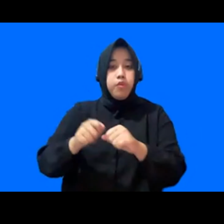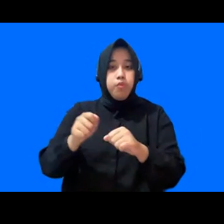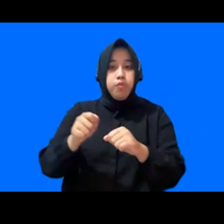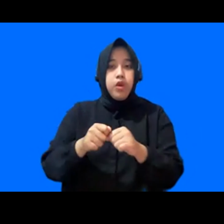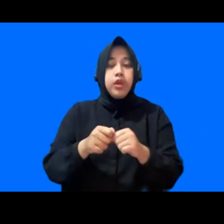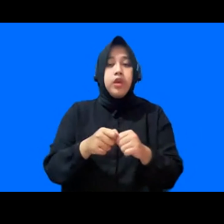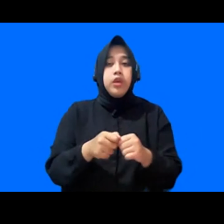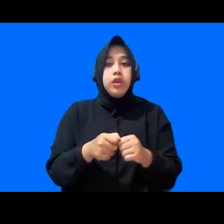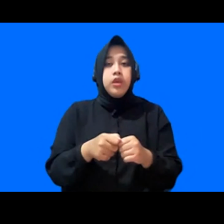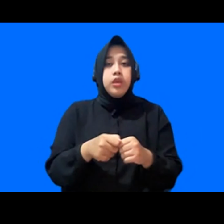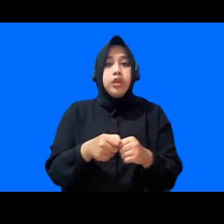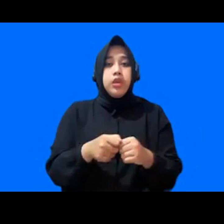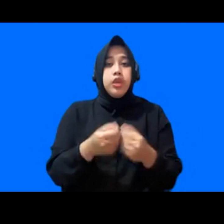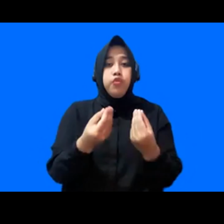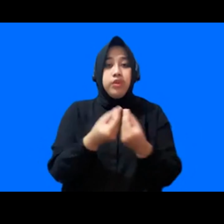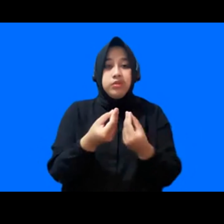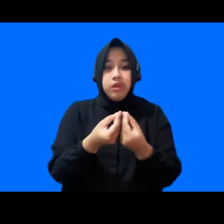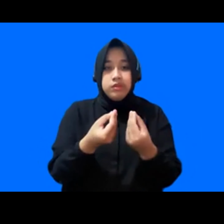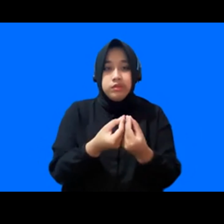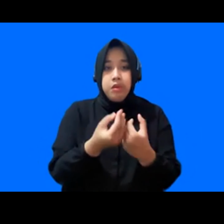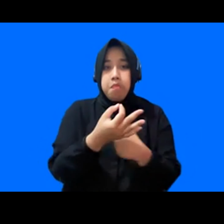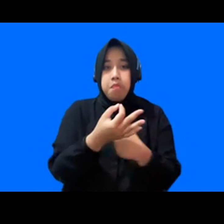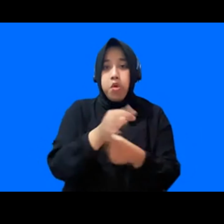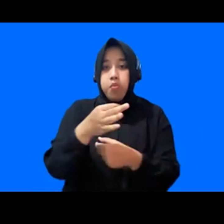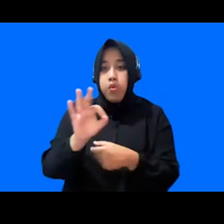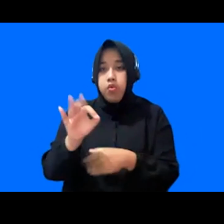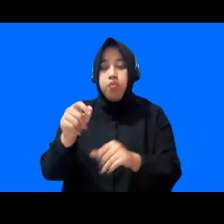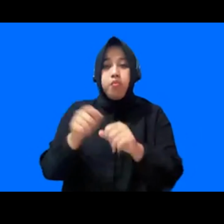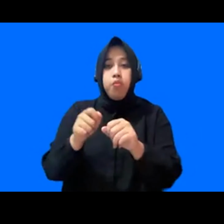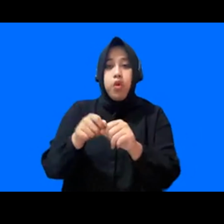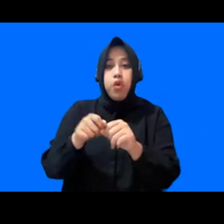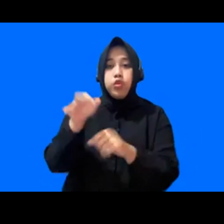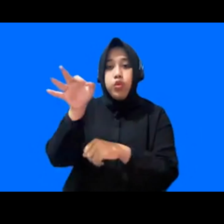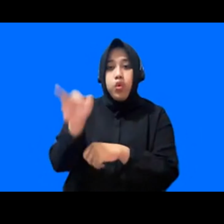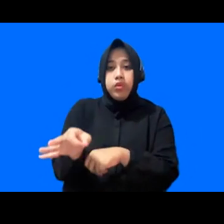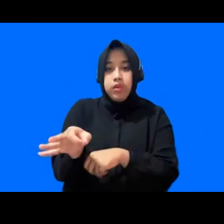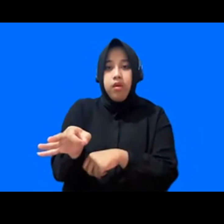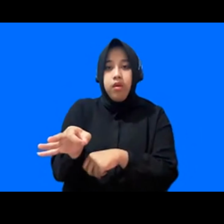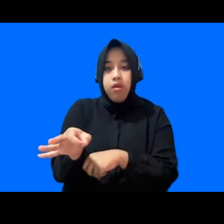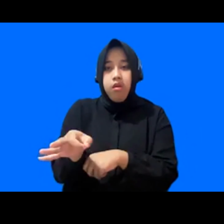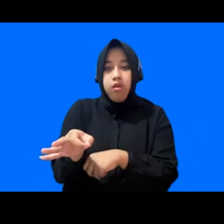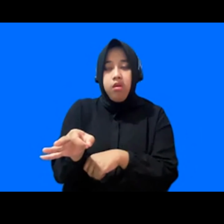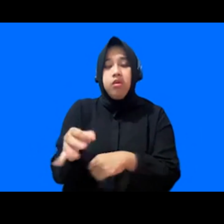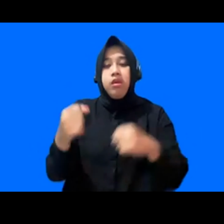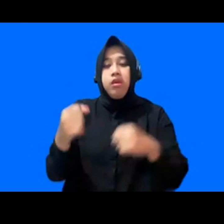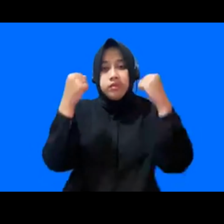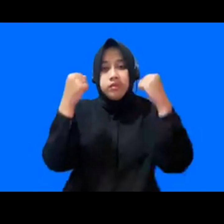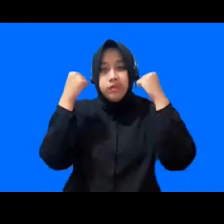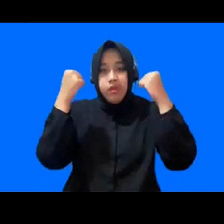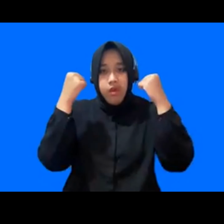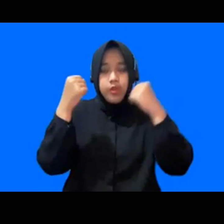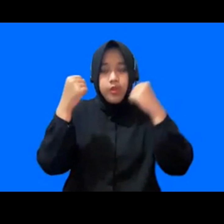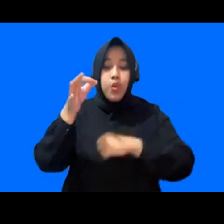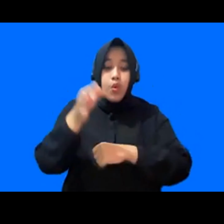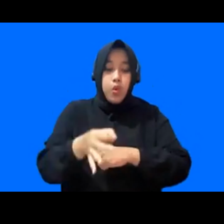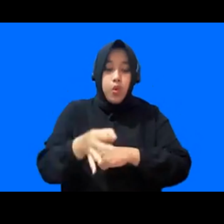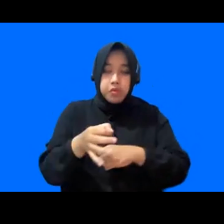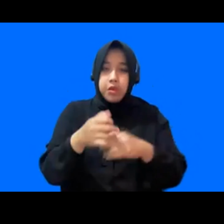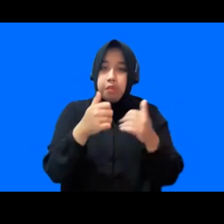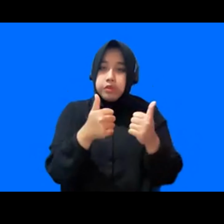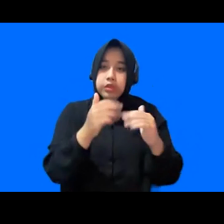Healthy and Age-Friendly City Development Project in Guangxi Autonomous Region in China, which has a component on improving the